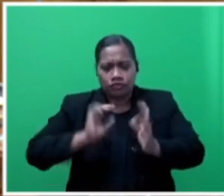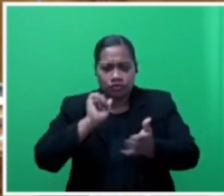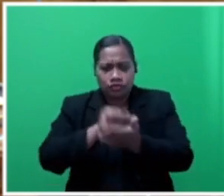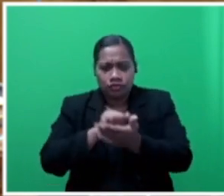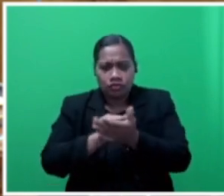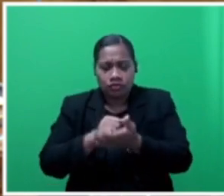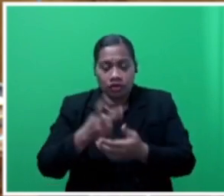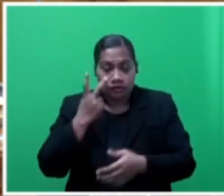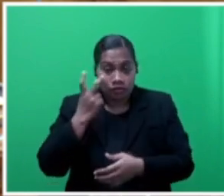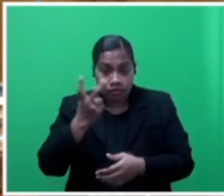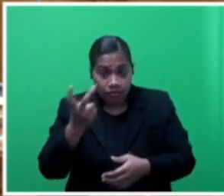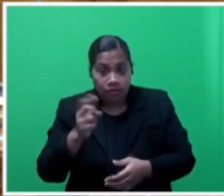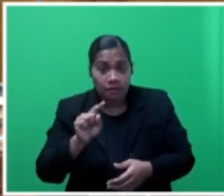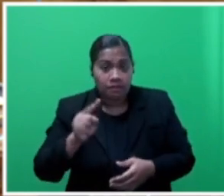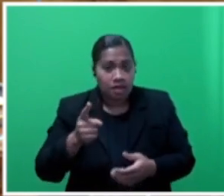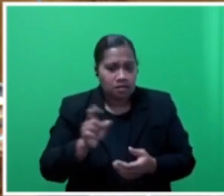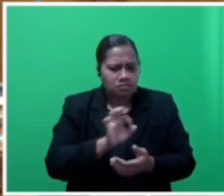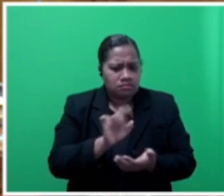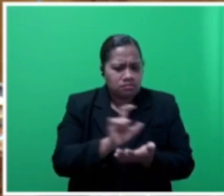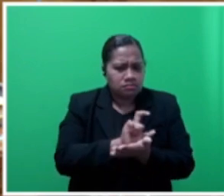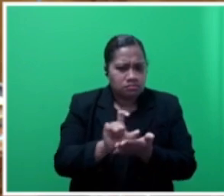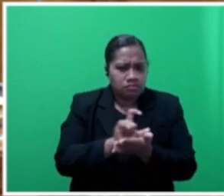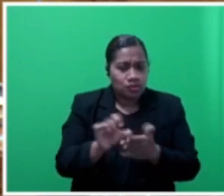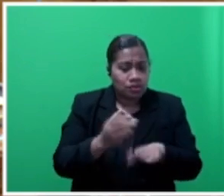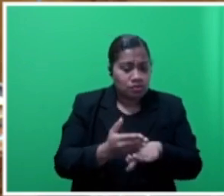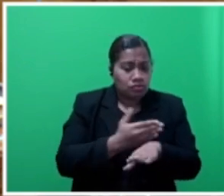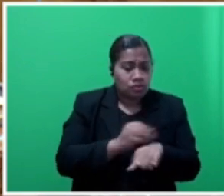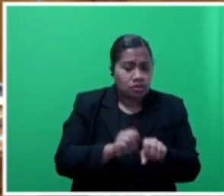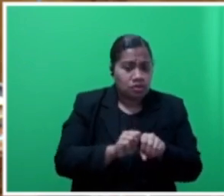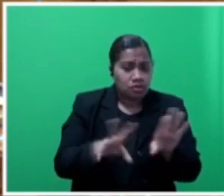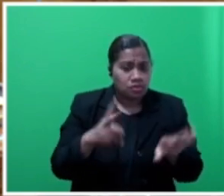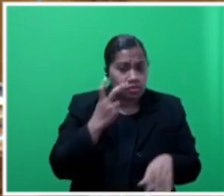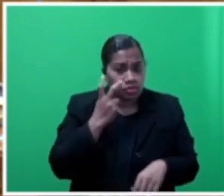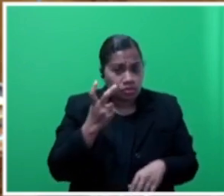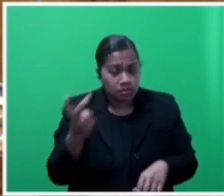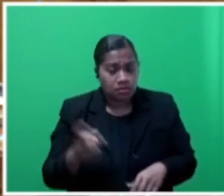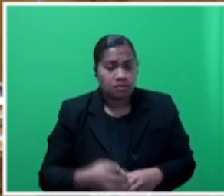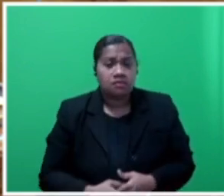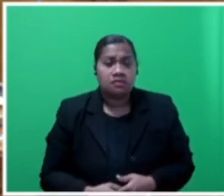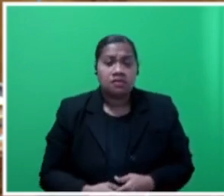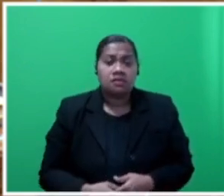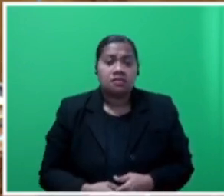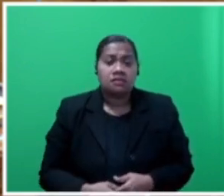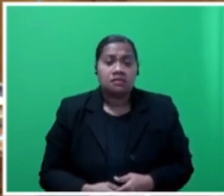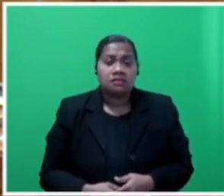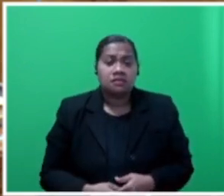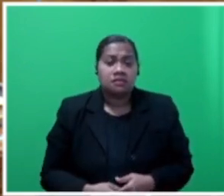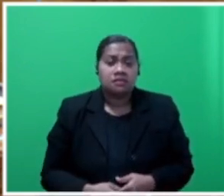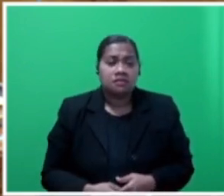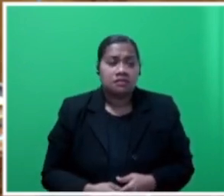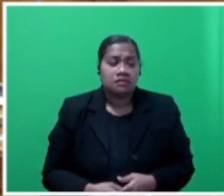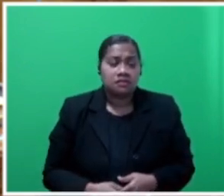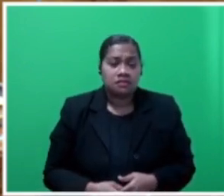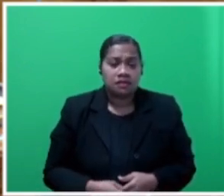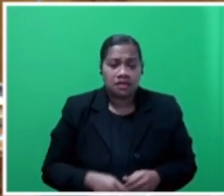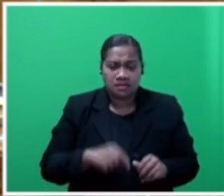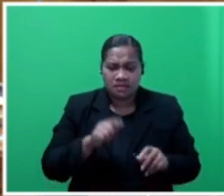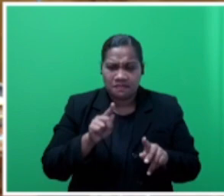but it's unclear whether the pre-pandemic tourism and spending patterns will